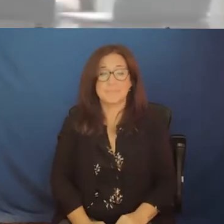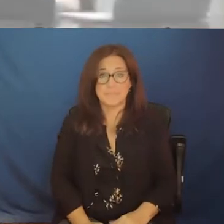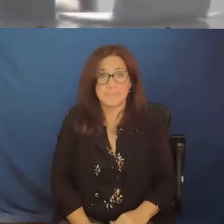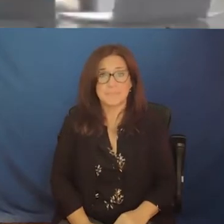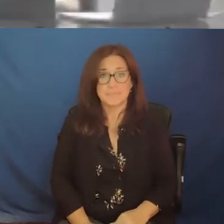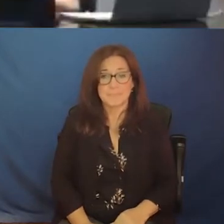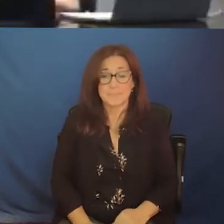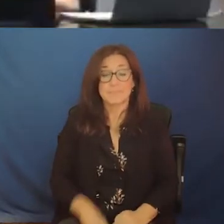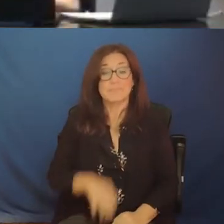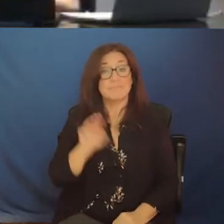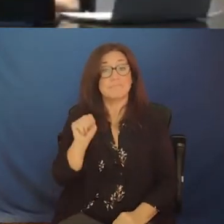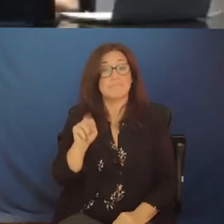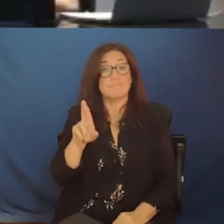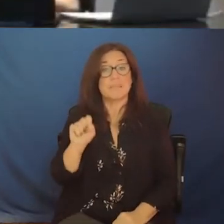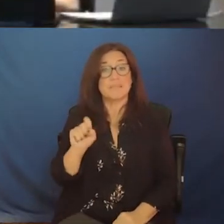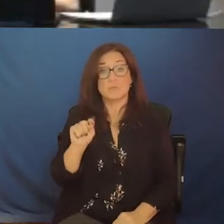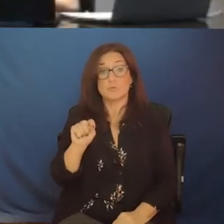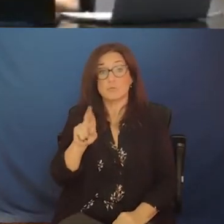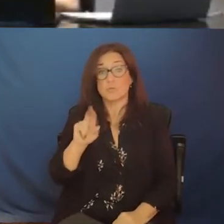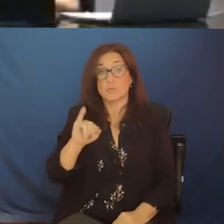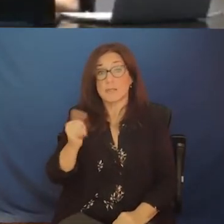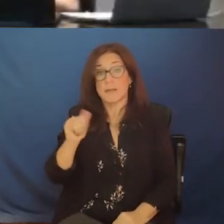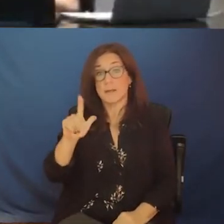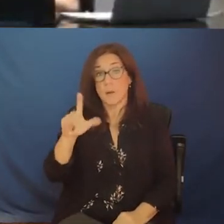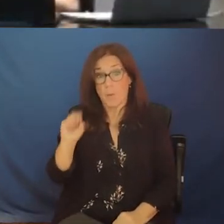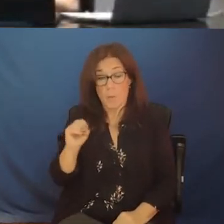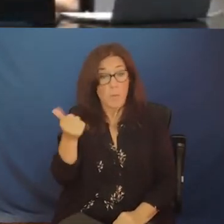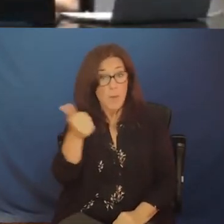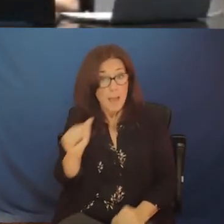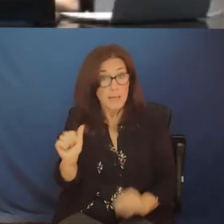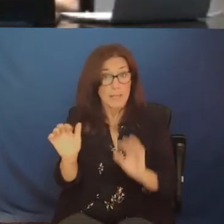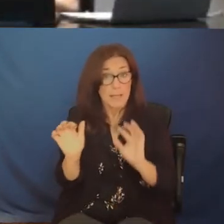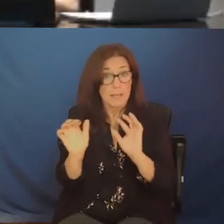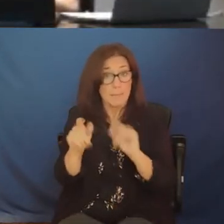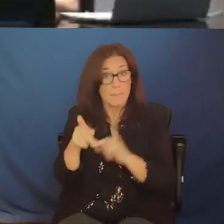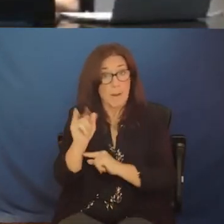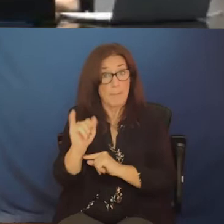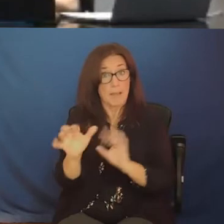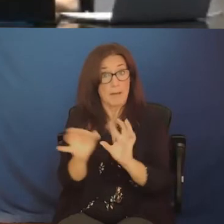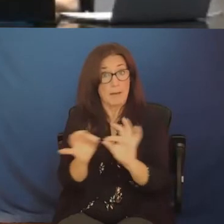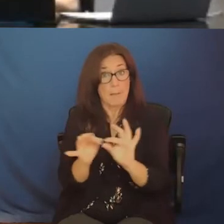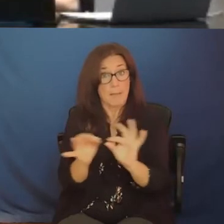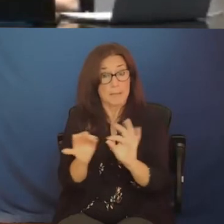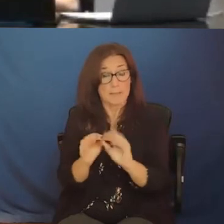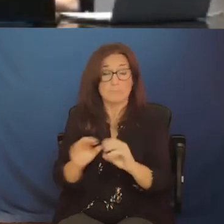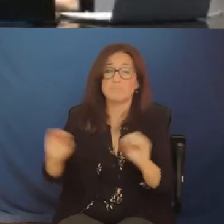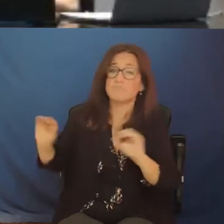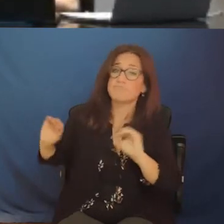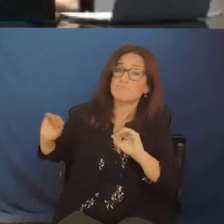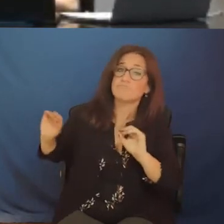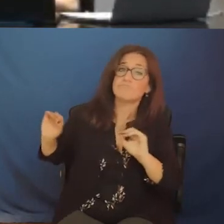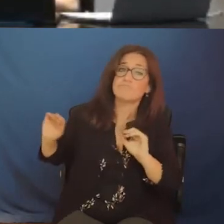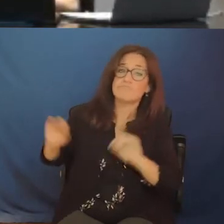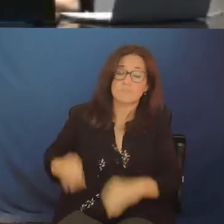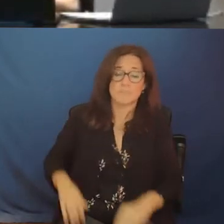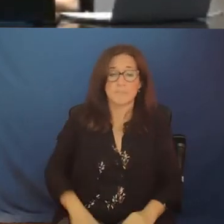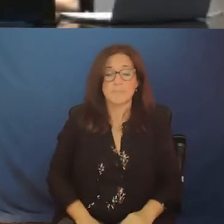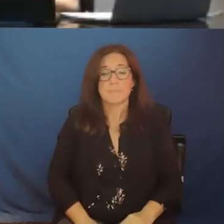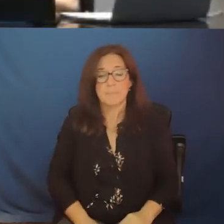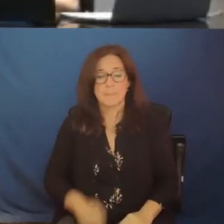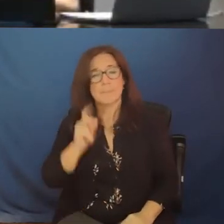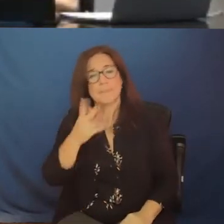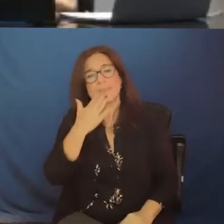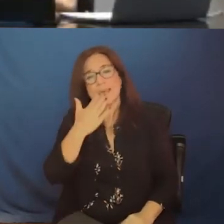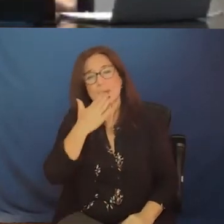Ms. Trujillo, are there any public comments on this item, please? There's no public comment on this item. Okay, thank